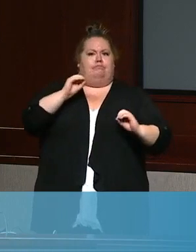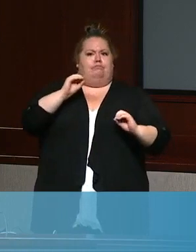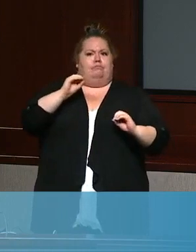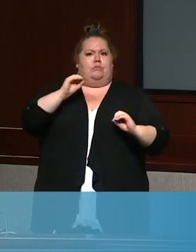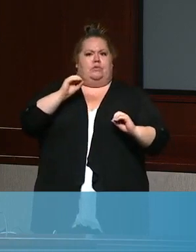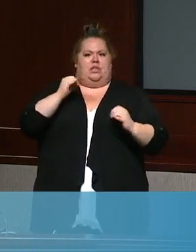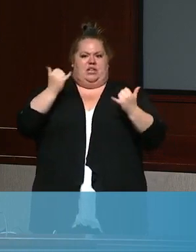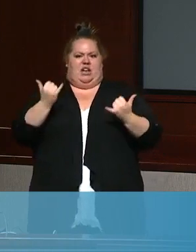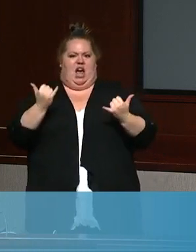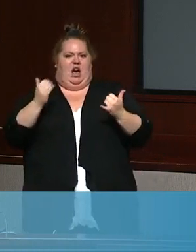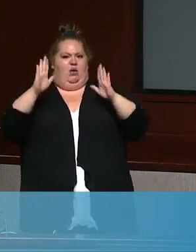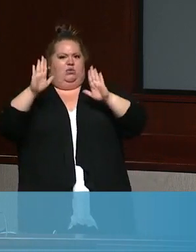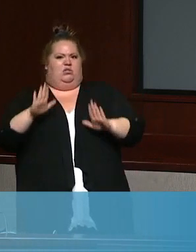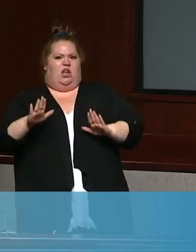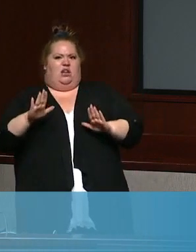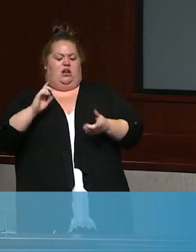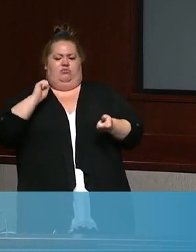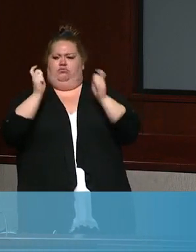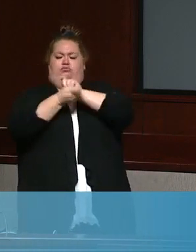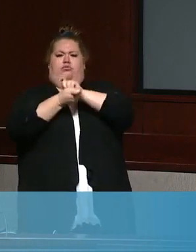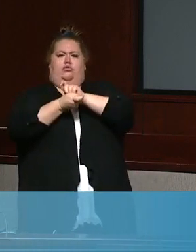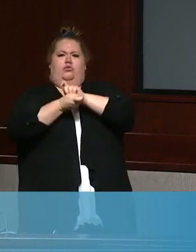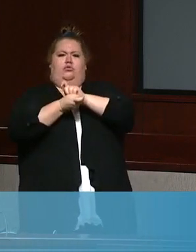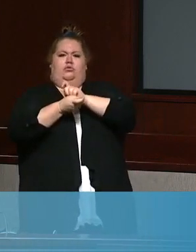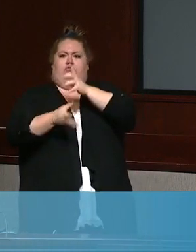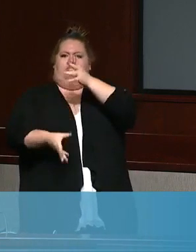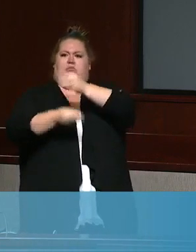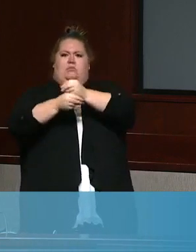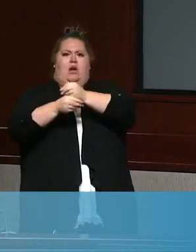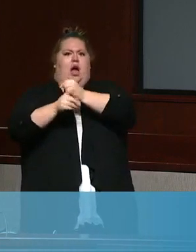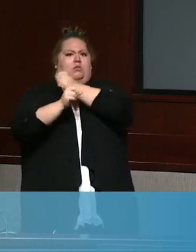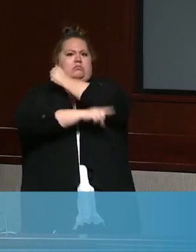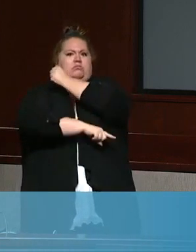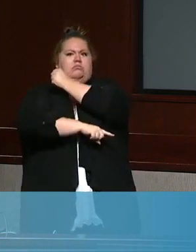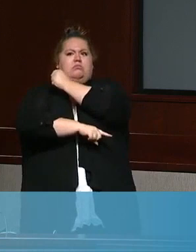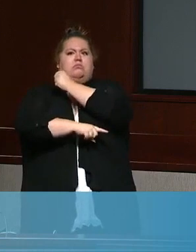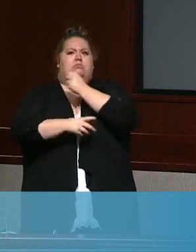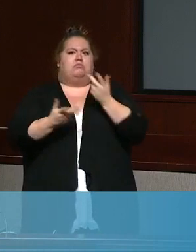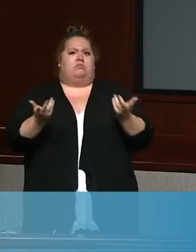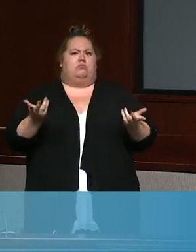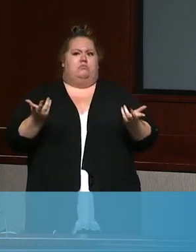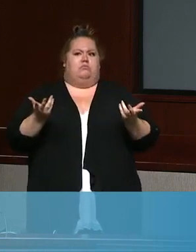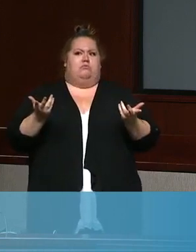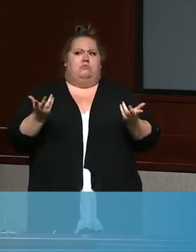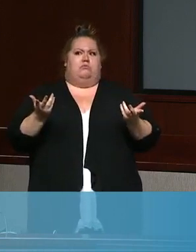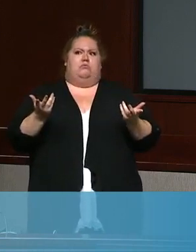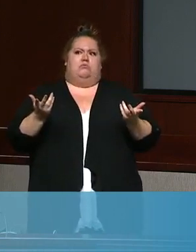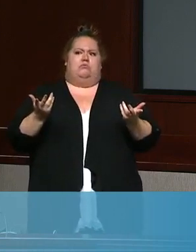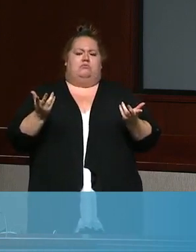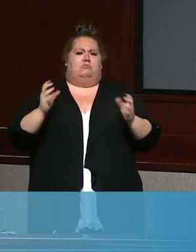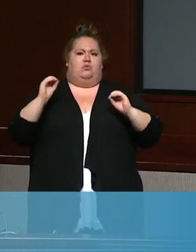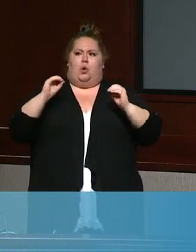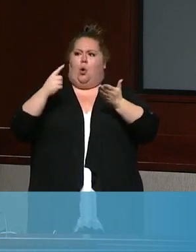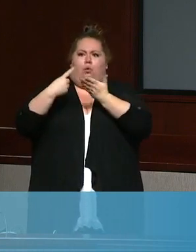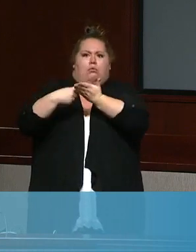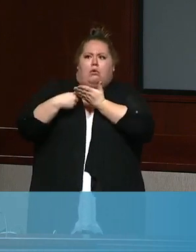that. There was no discussion that they were going to be providing a penalty